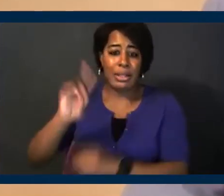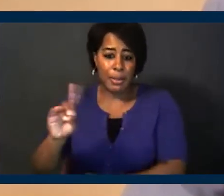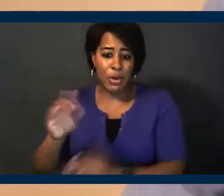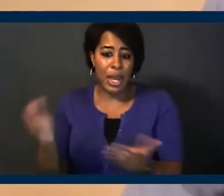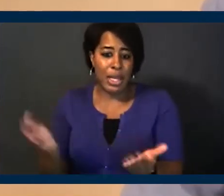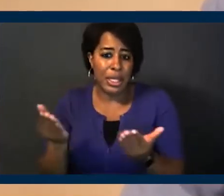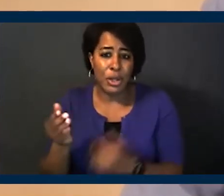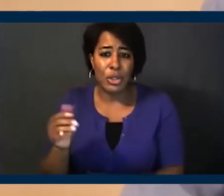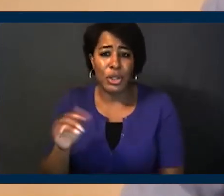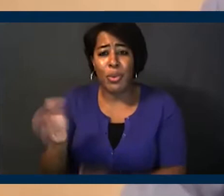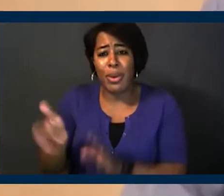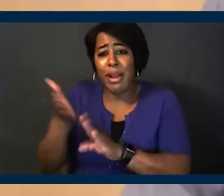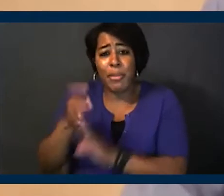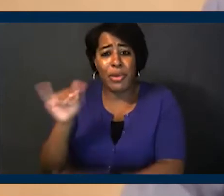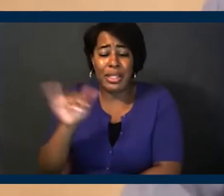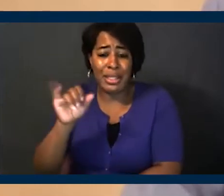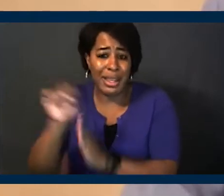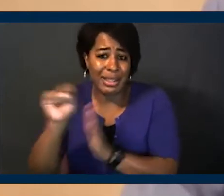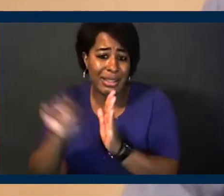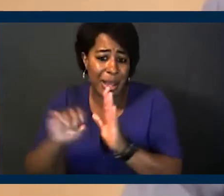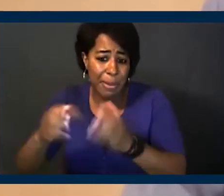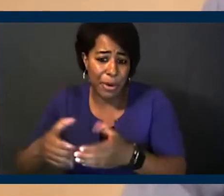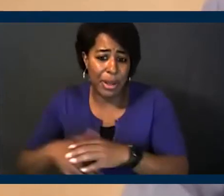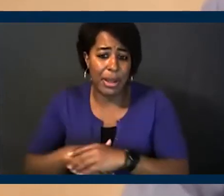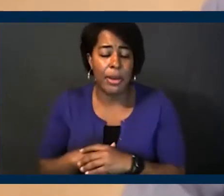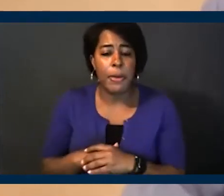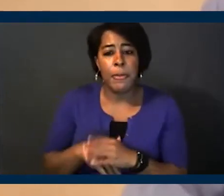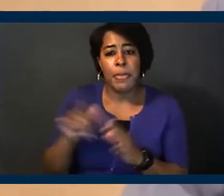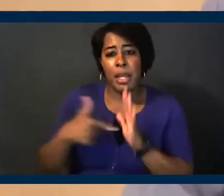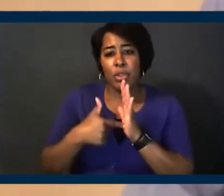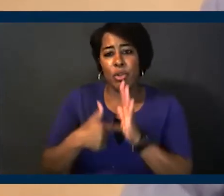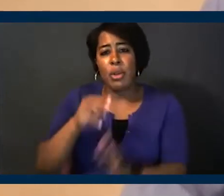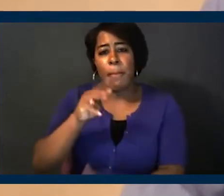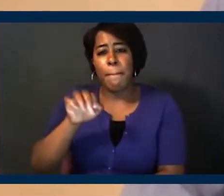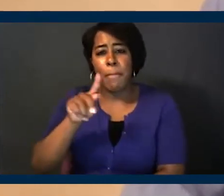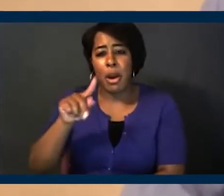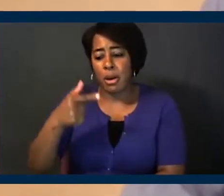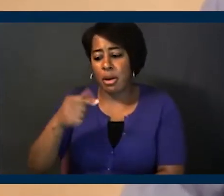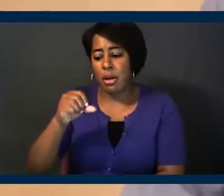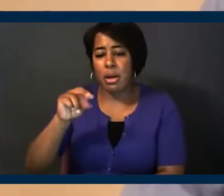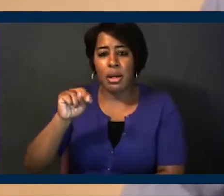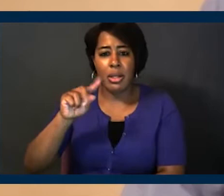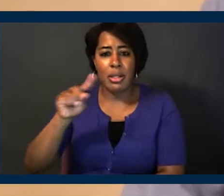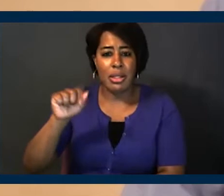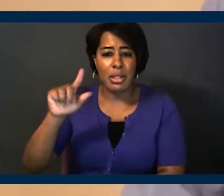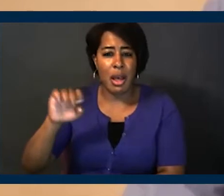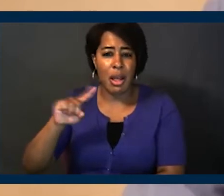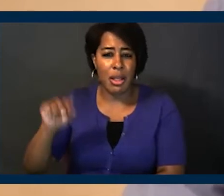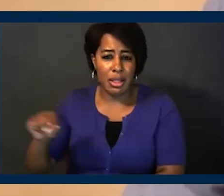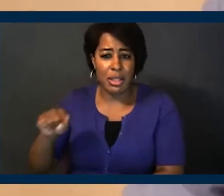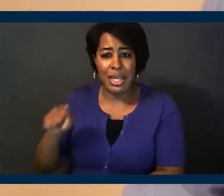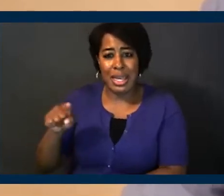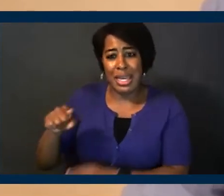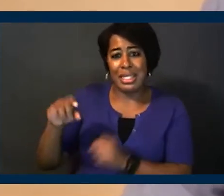mini state party. And it's certainly a testament to Mark Gonzalez, who's the chair of Los Angeles, who brought me in at a